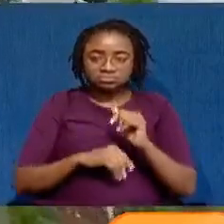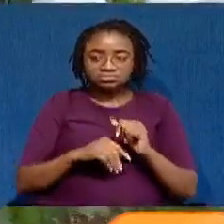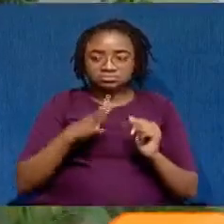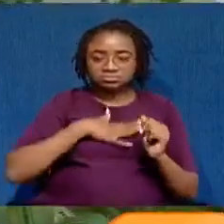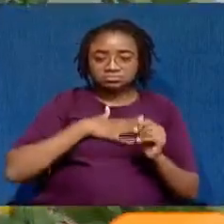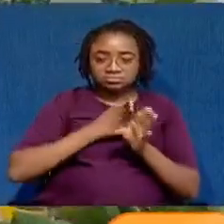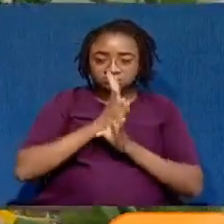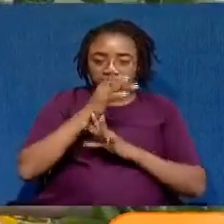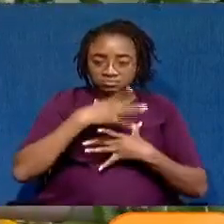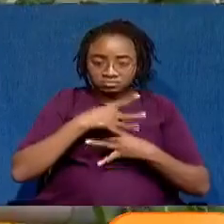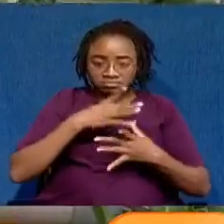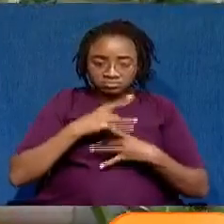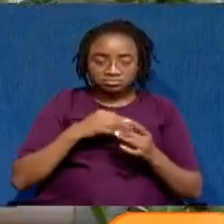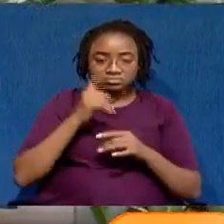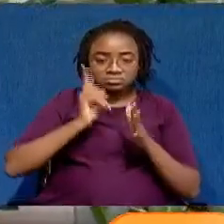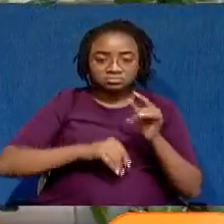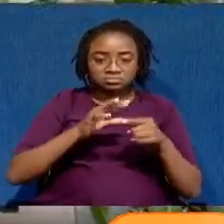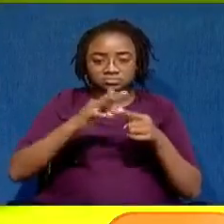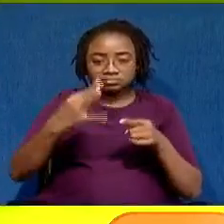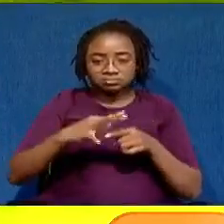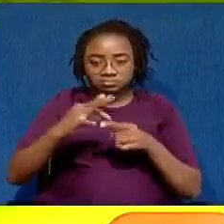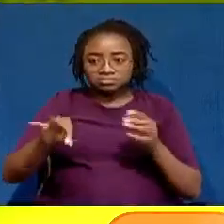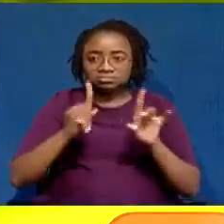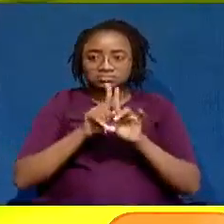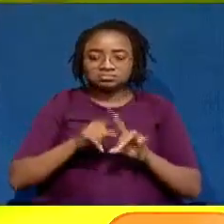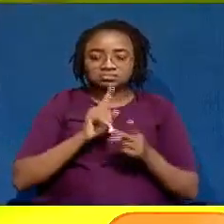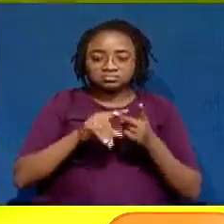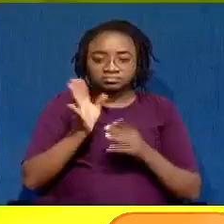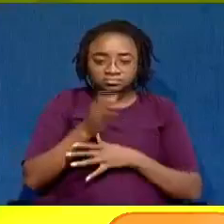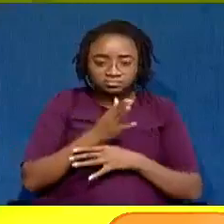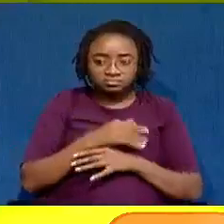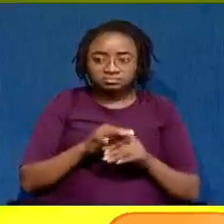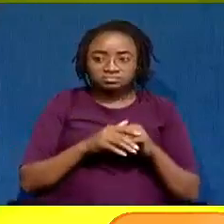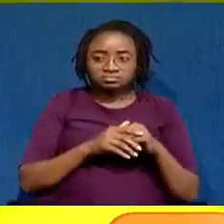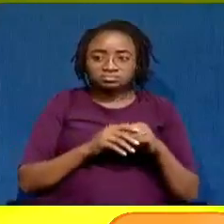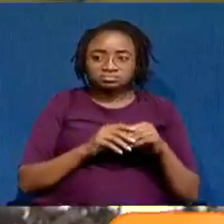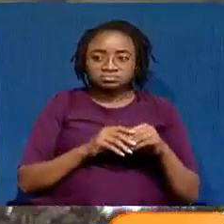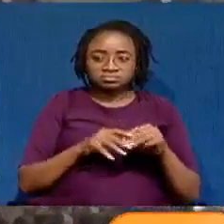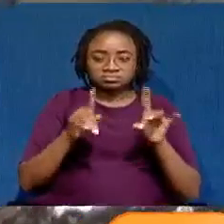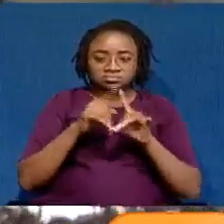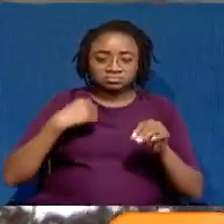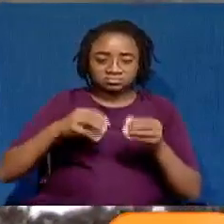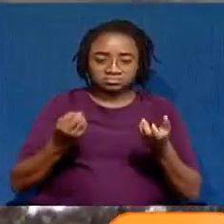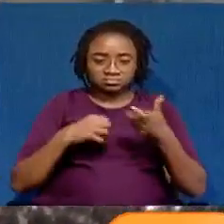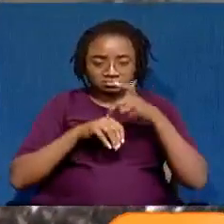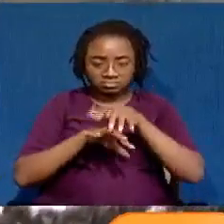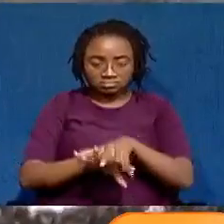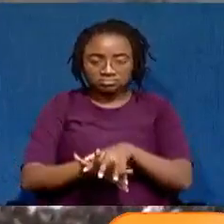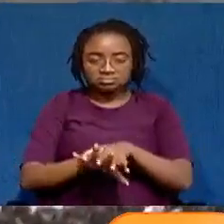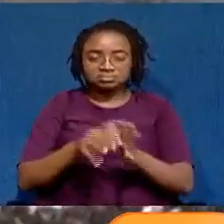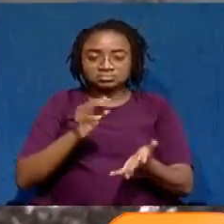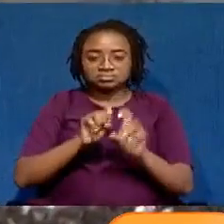on the vegetables as well as the keeping of fish. And actually, we're integrating the system by putting